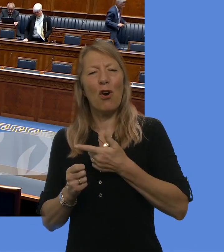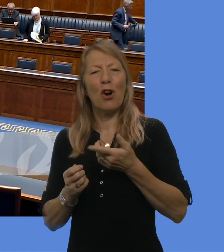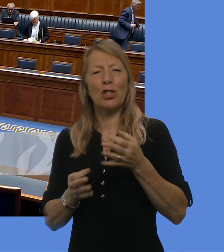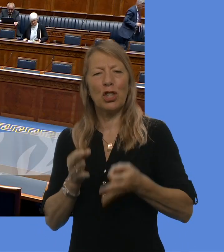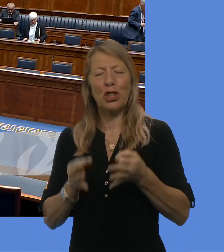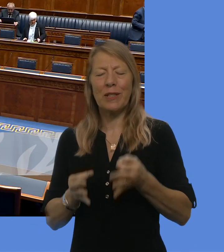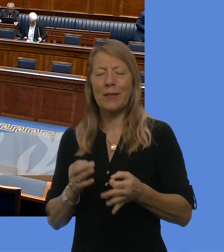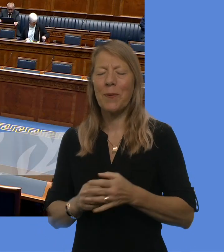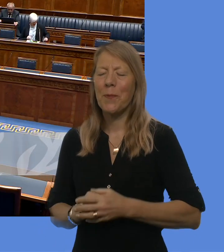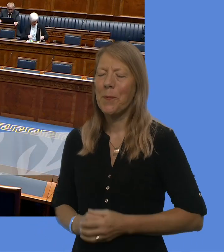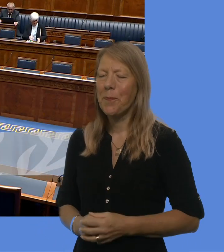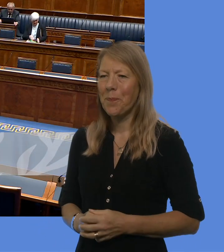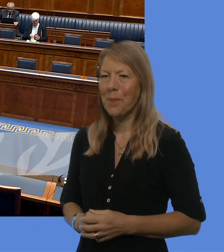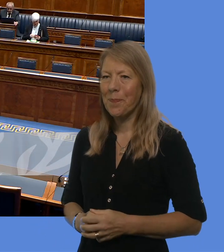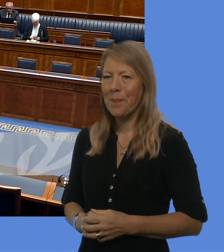Question 1, please.